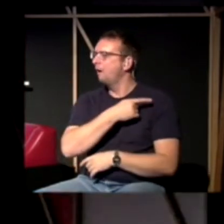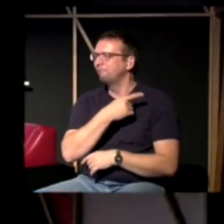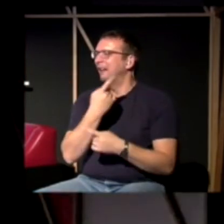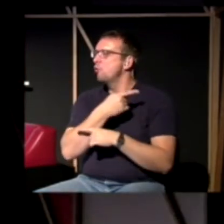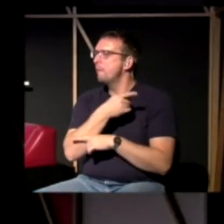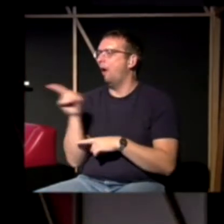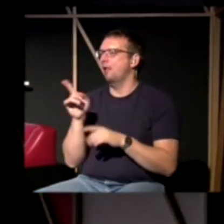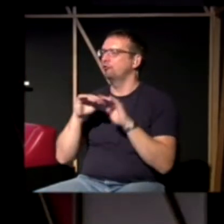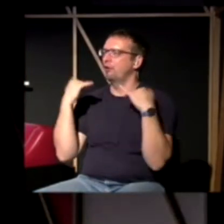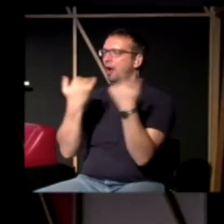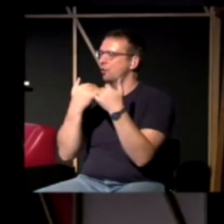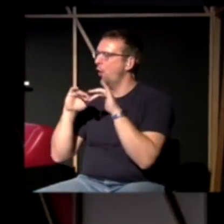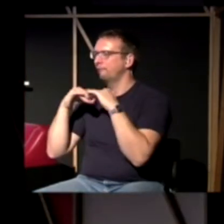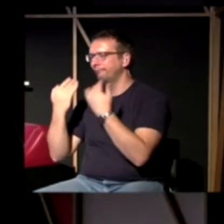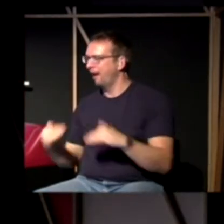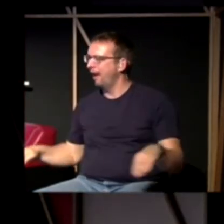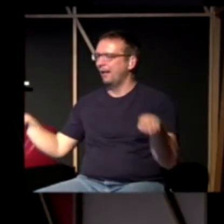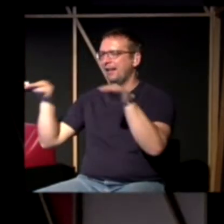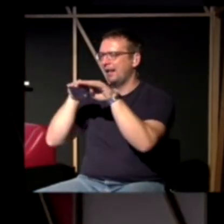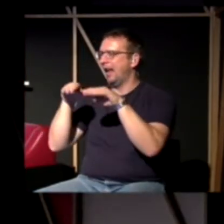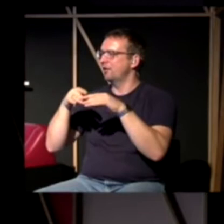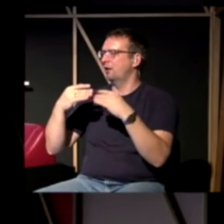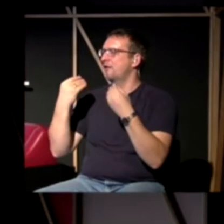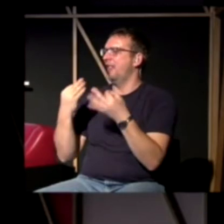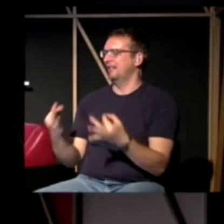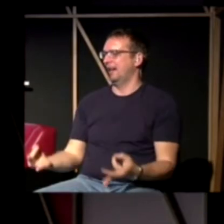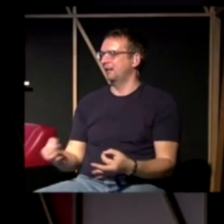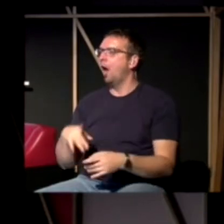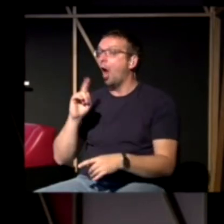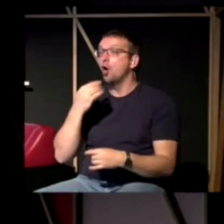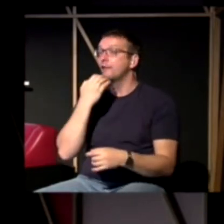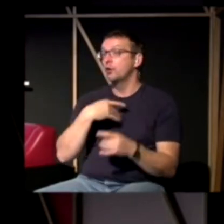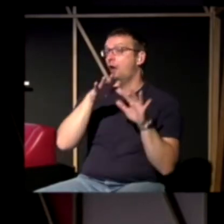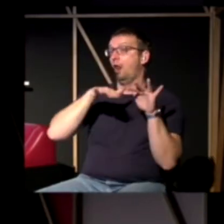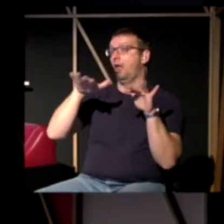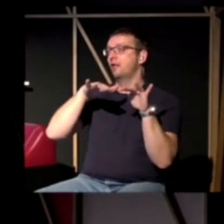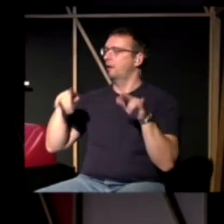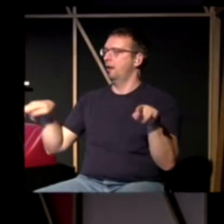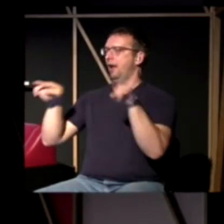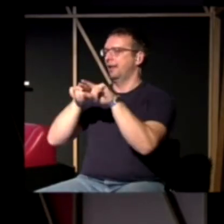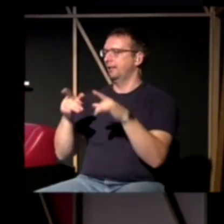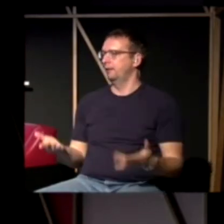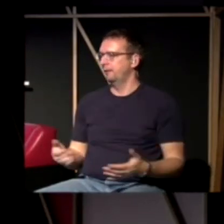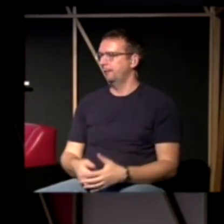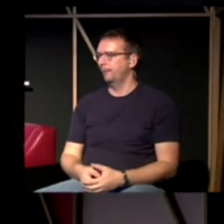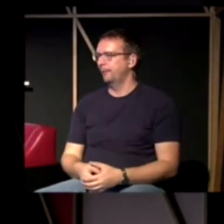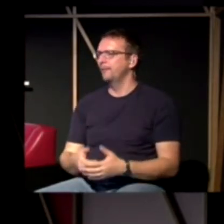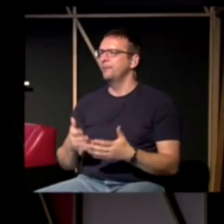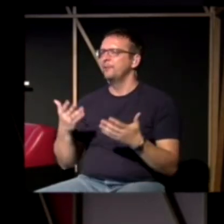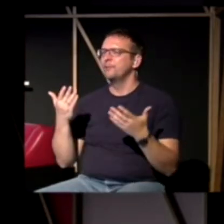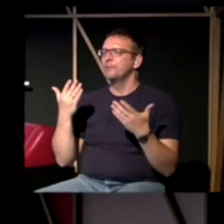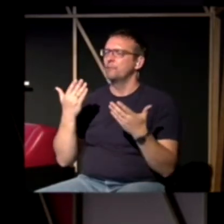much. Hannah, coming back to you, we've spoken about some of your experiences in attending live matches and listening to audio descriptive